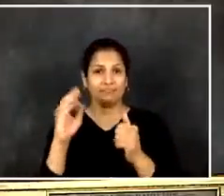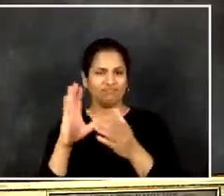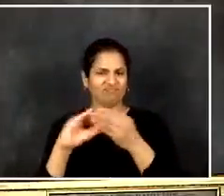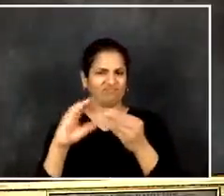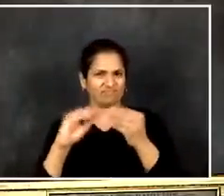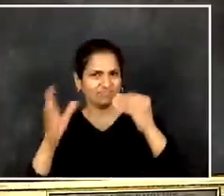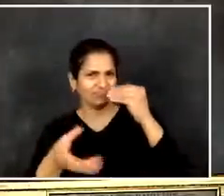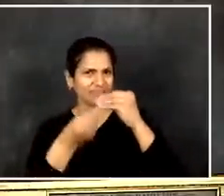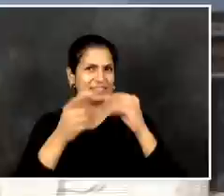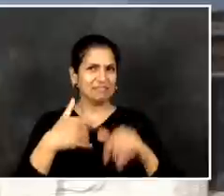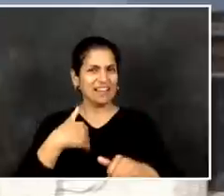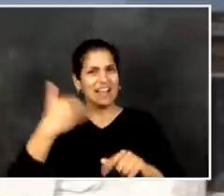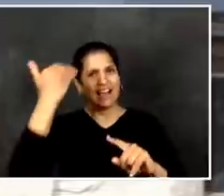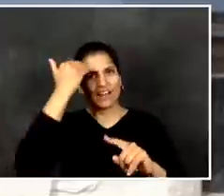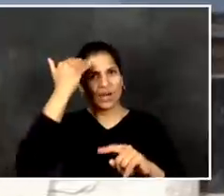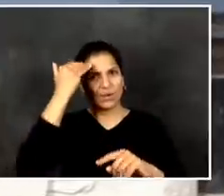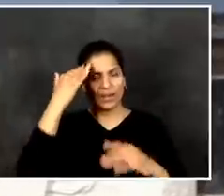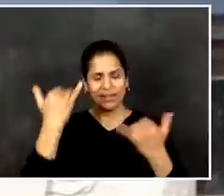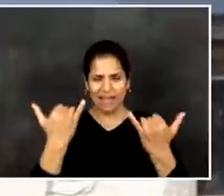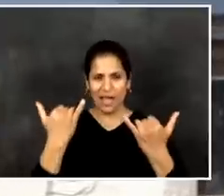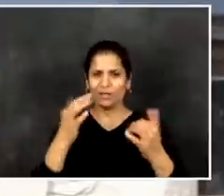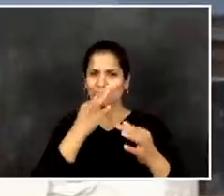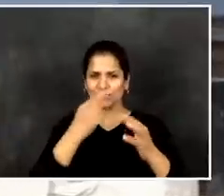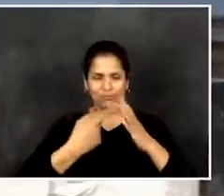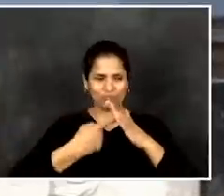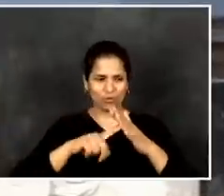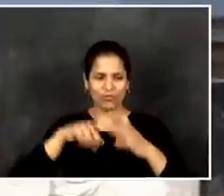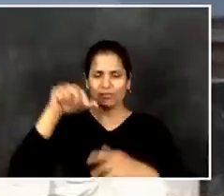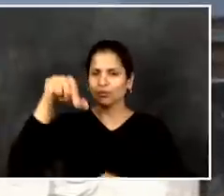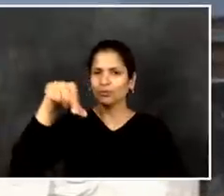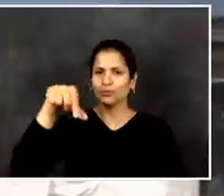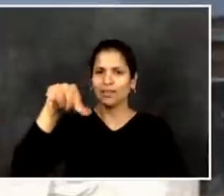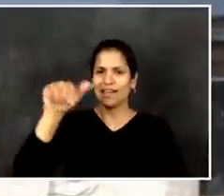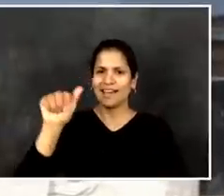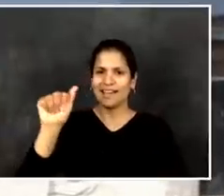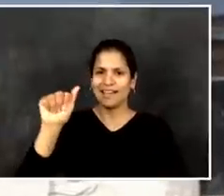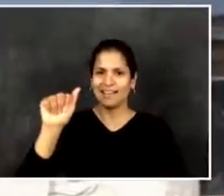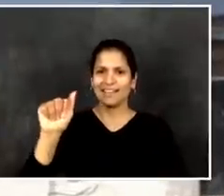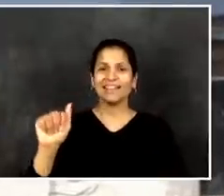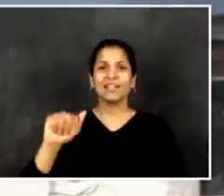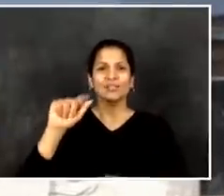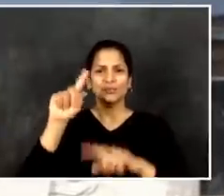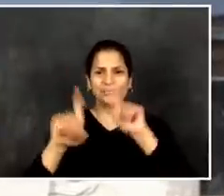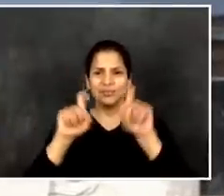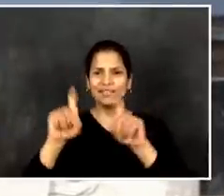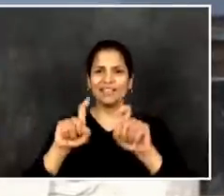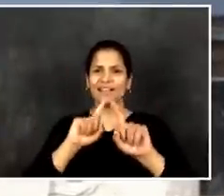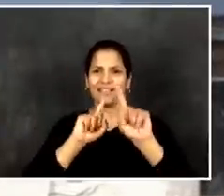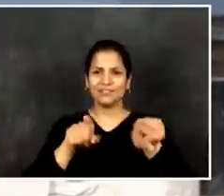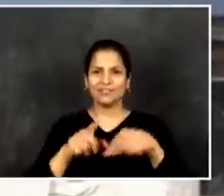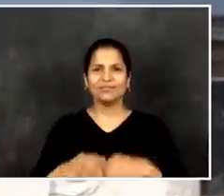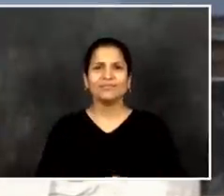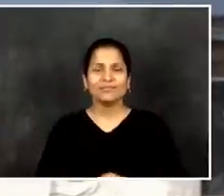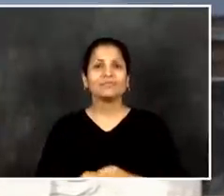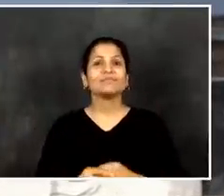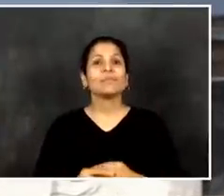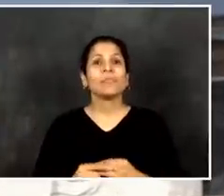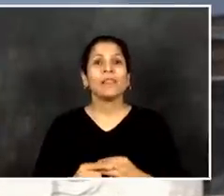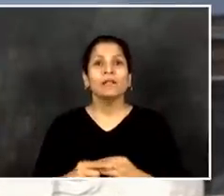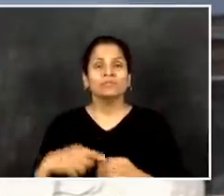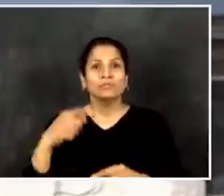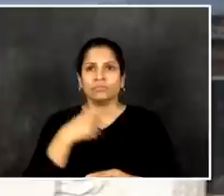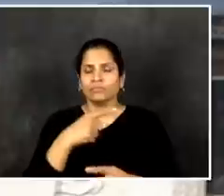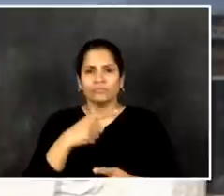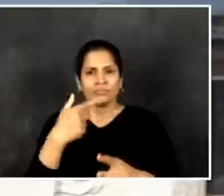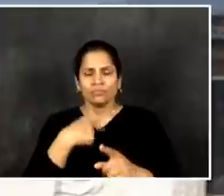all of you, there is an audacity to saying we're going to make something we never made before,